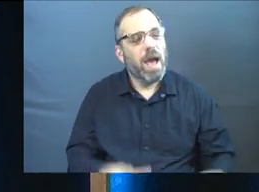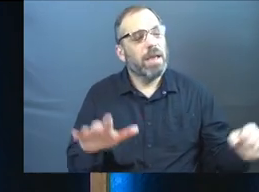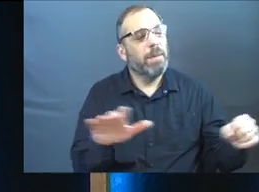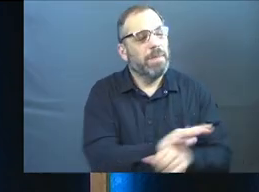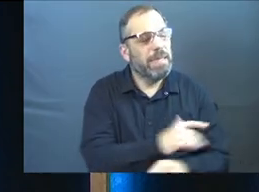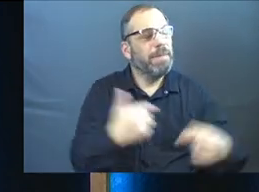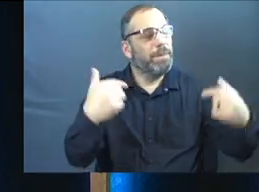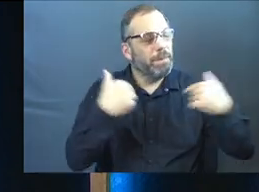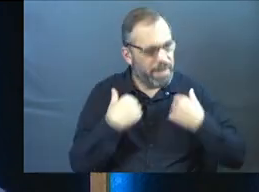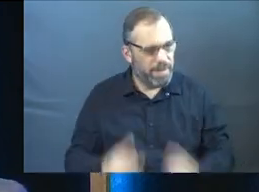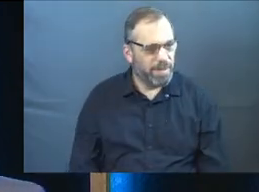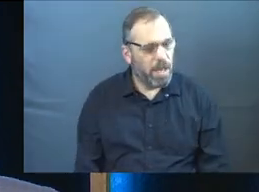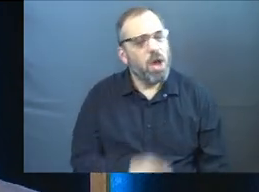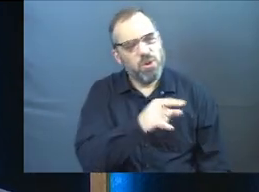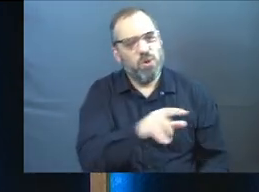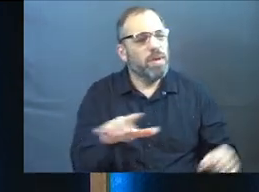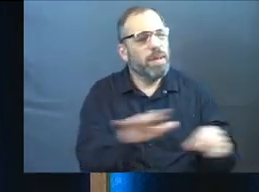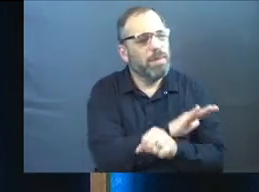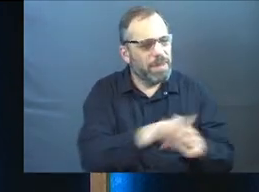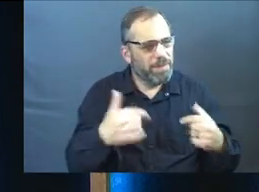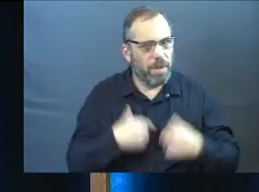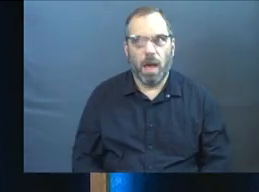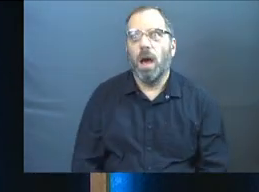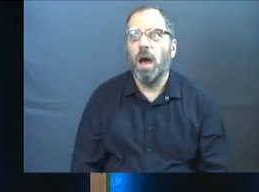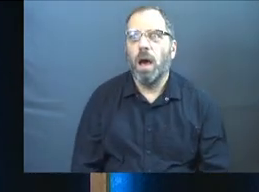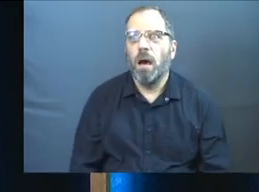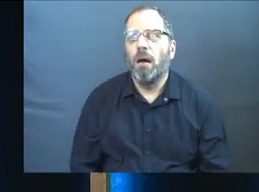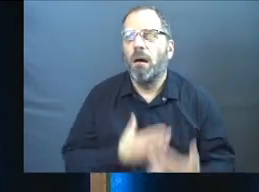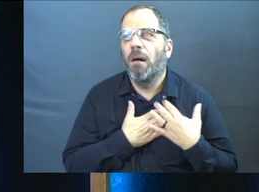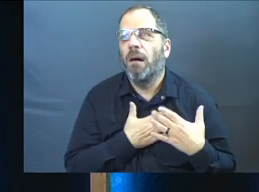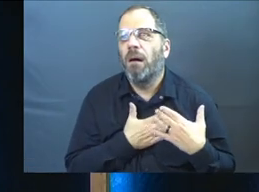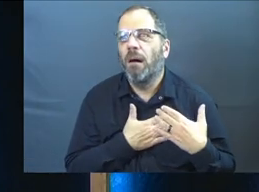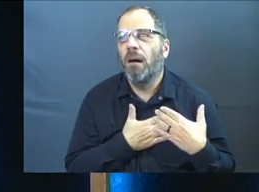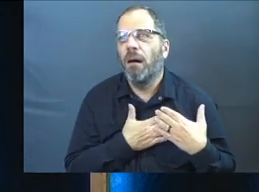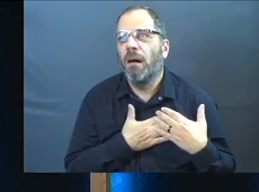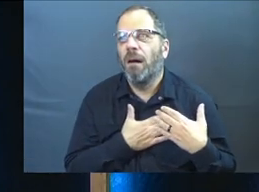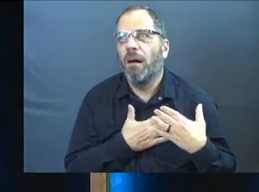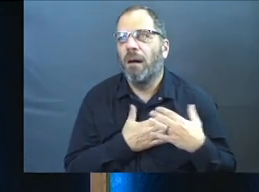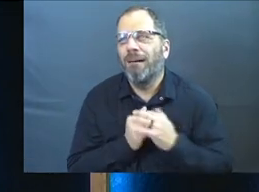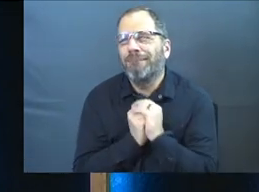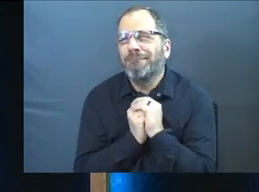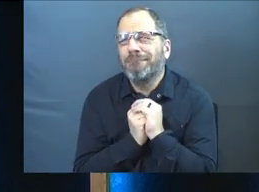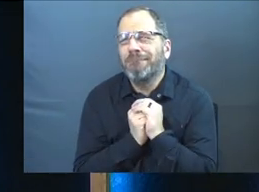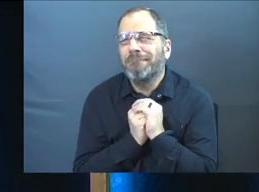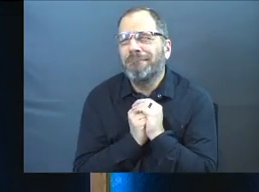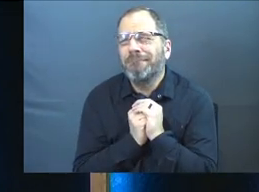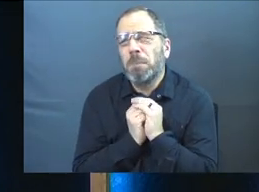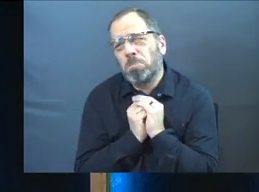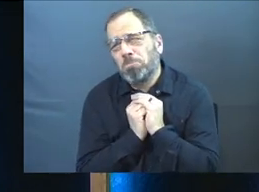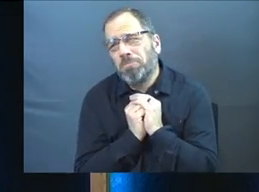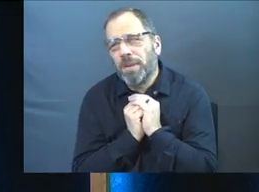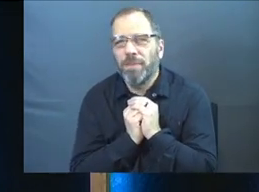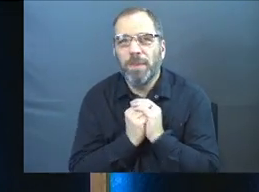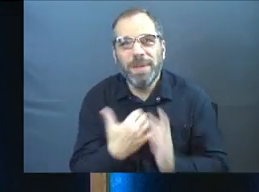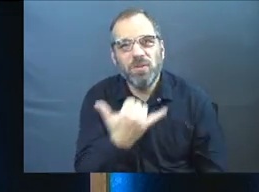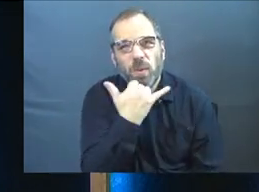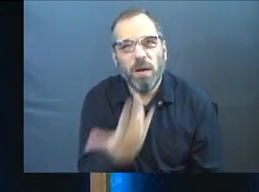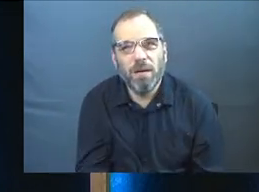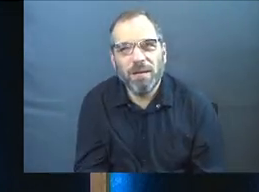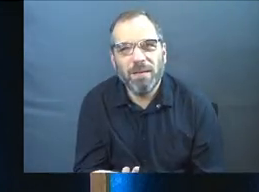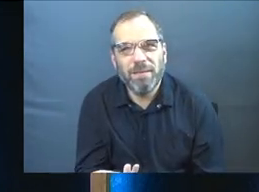complete me. He says, you complete me. And we all just, oh, so good. But it's